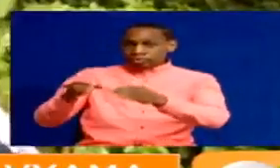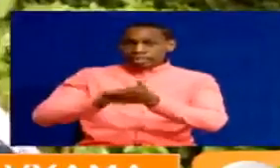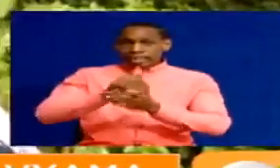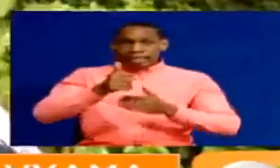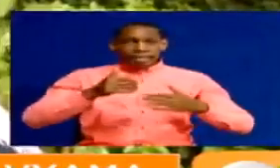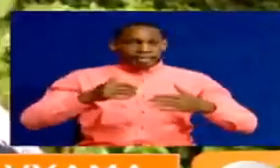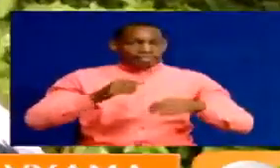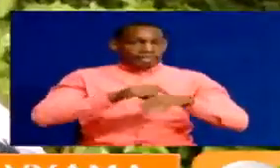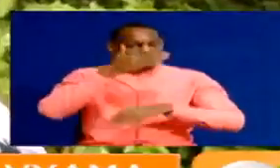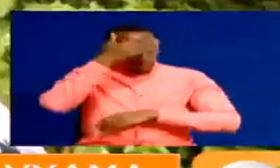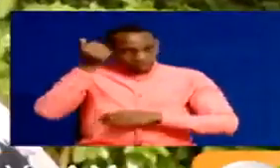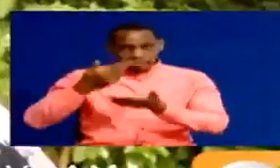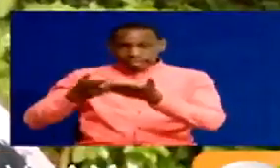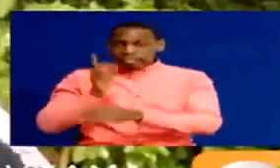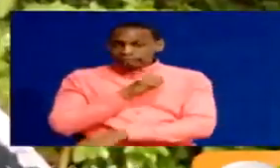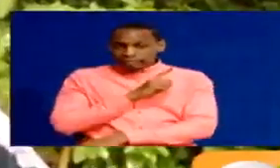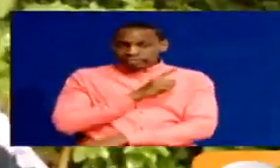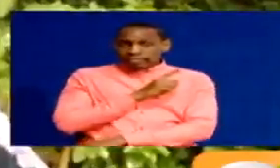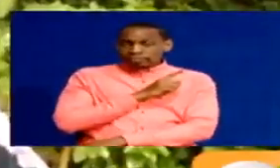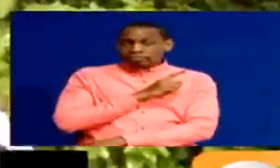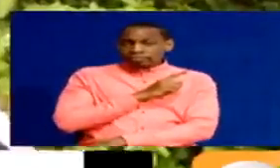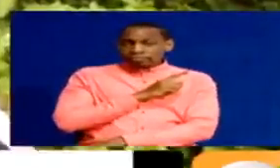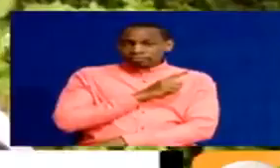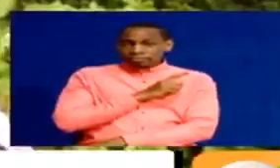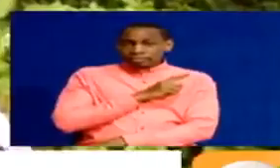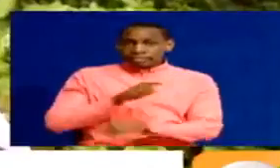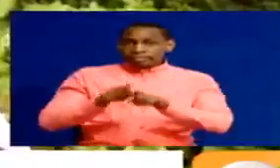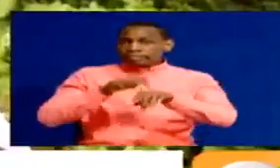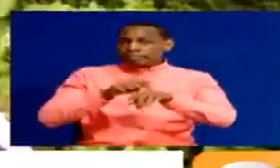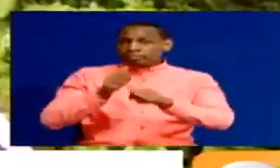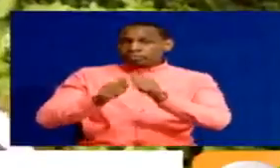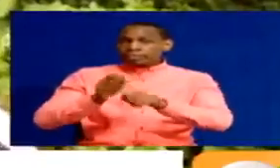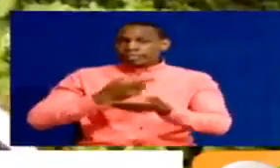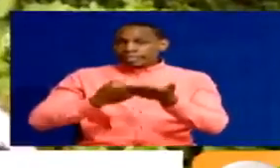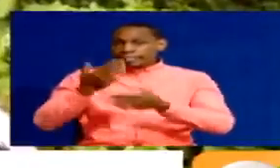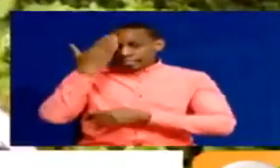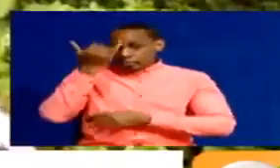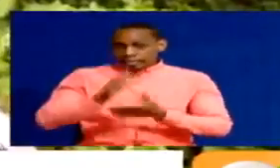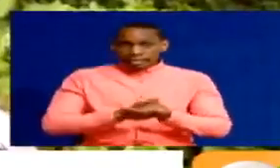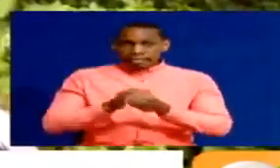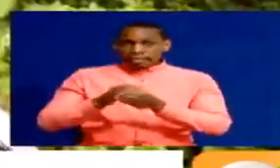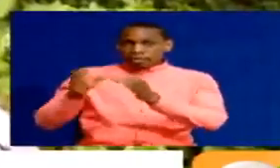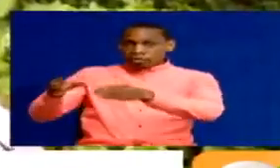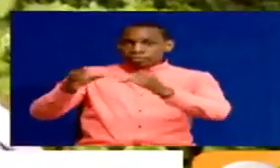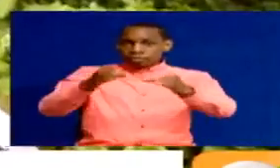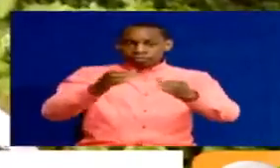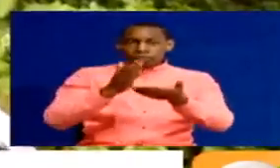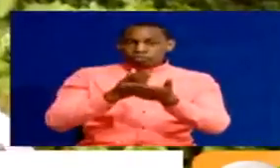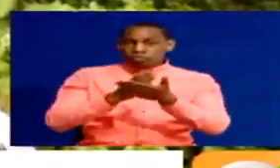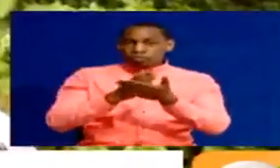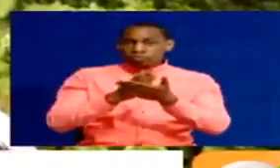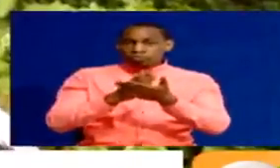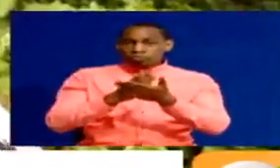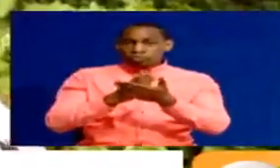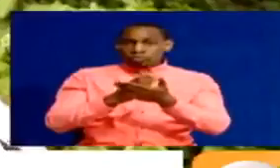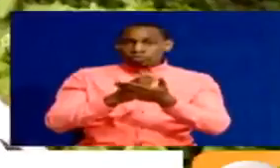and sometimes they forget they registered and manner in which at what time they registered that, because some of the parties are as old as